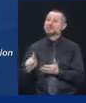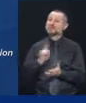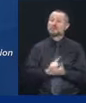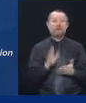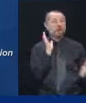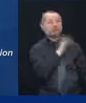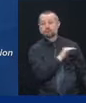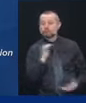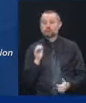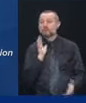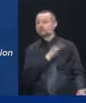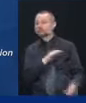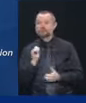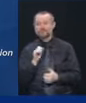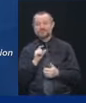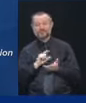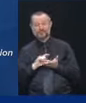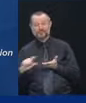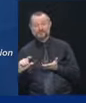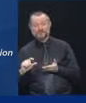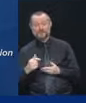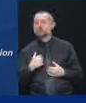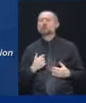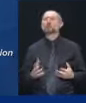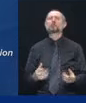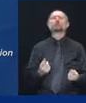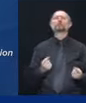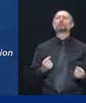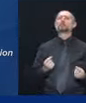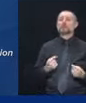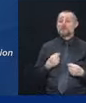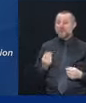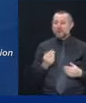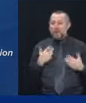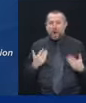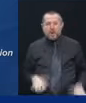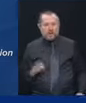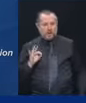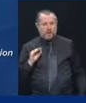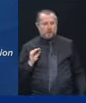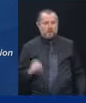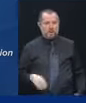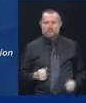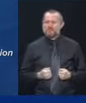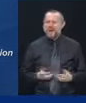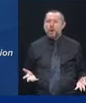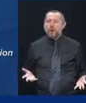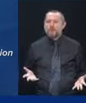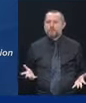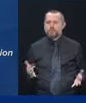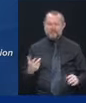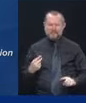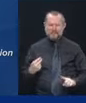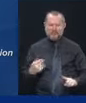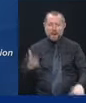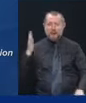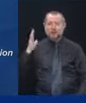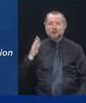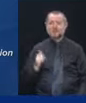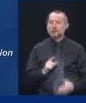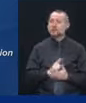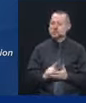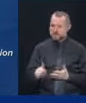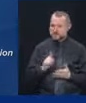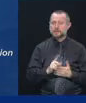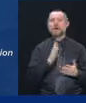Monday, Tuesday, Wednesday, Thursday. It's Monday, already 90% of that allocation is done. So we go week to week. By the end of